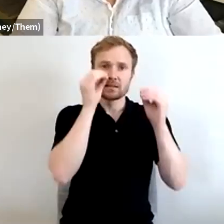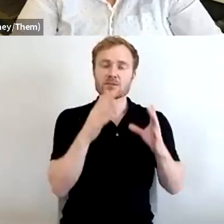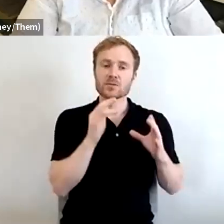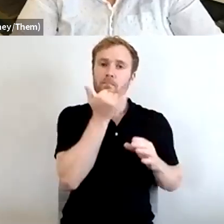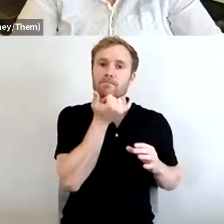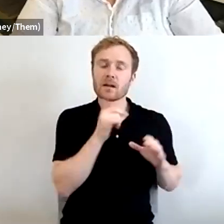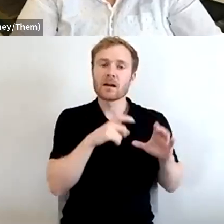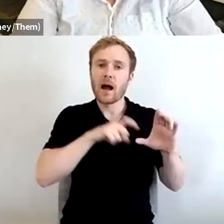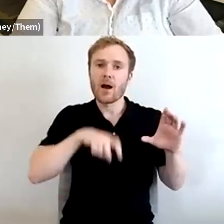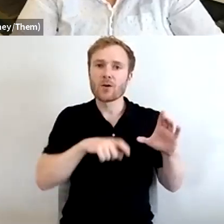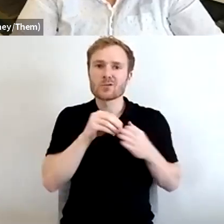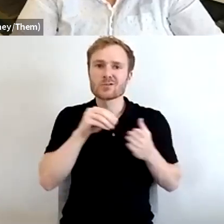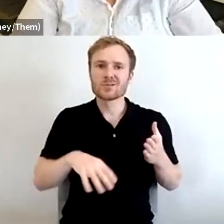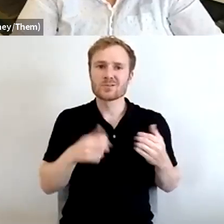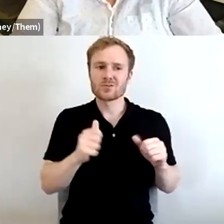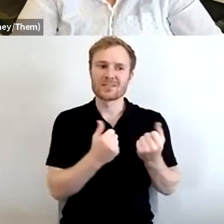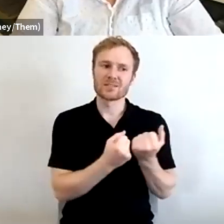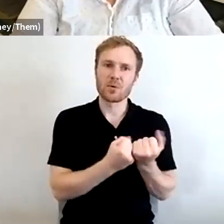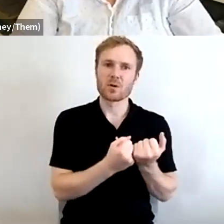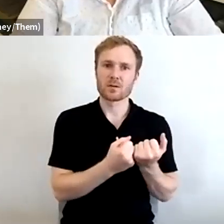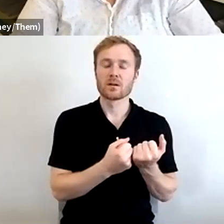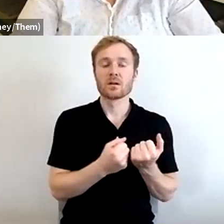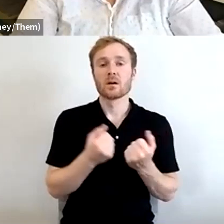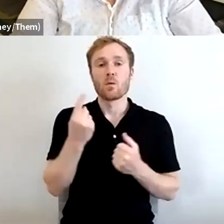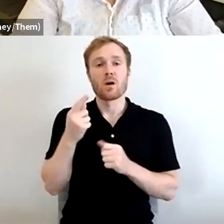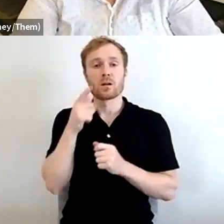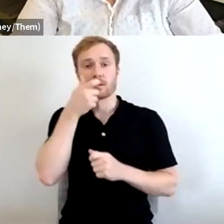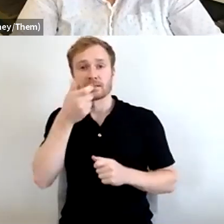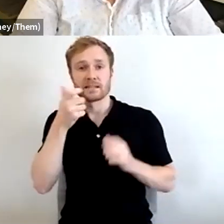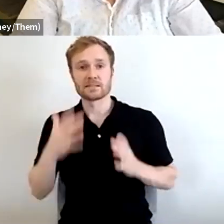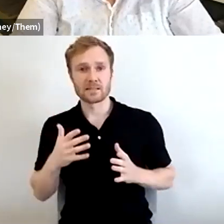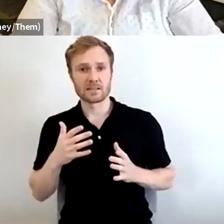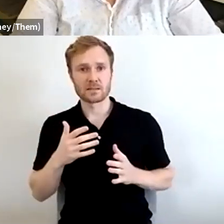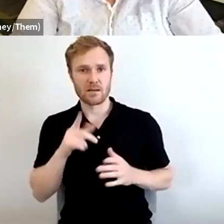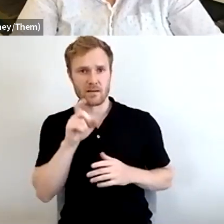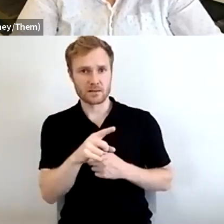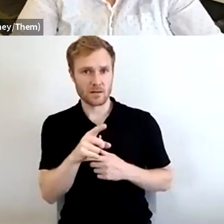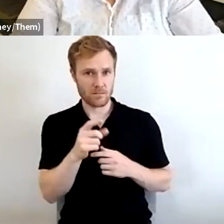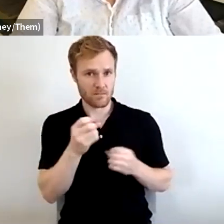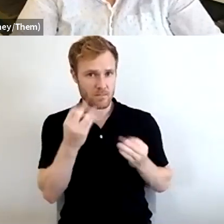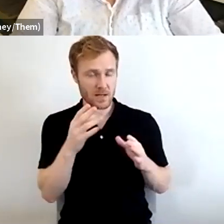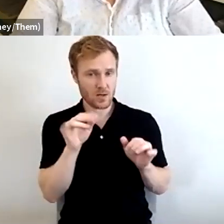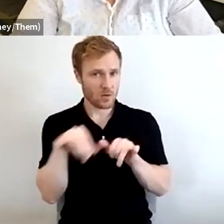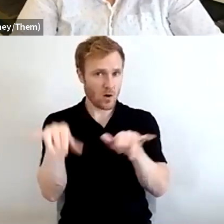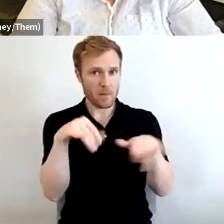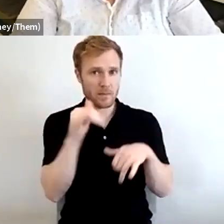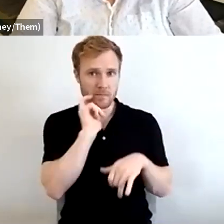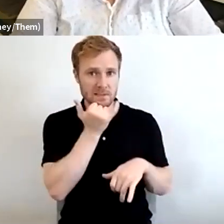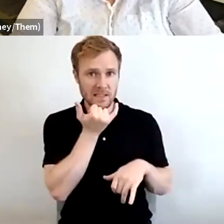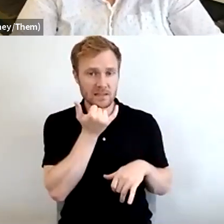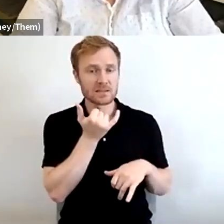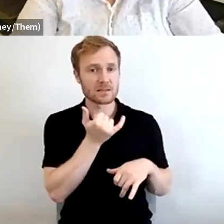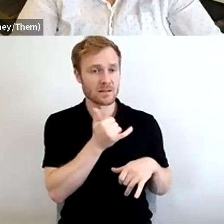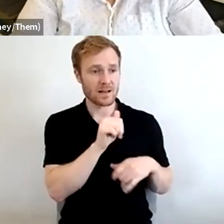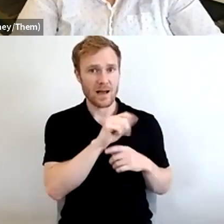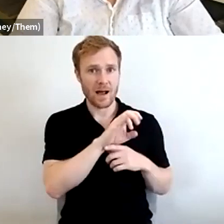be supportive. One of the attendees asked, are there any common mistakes that potential allies make when trying to support youth? I don't know